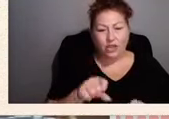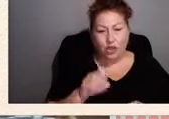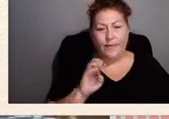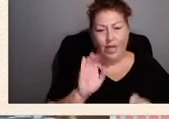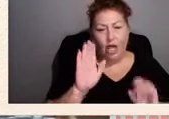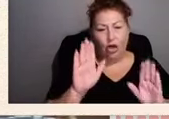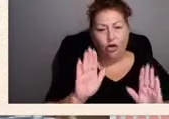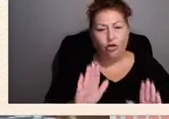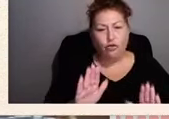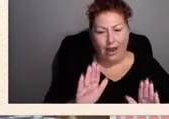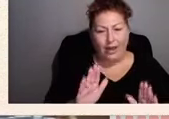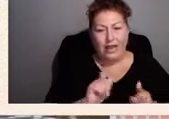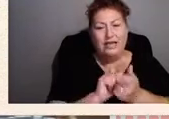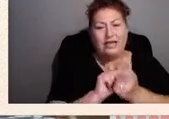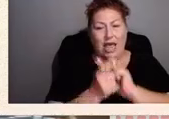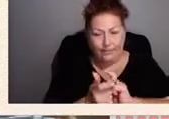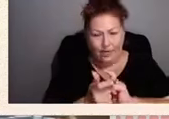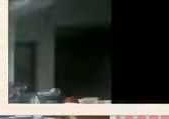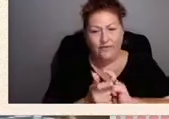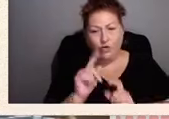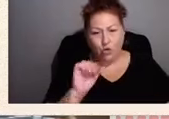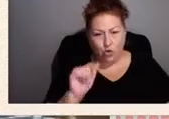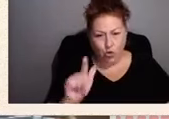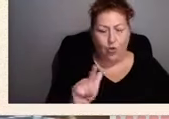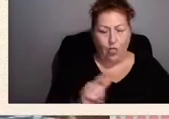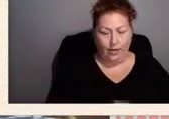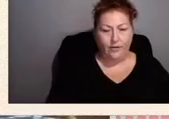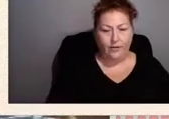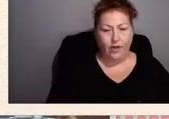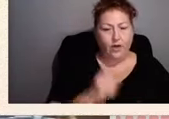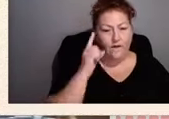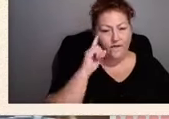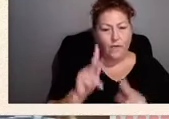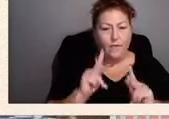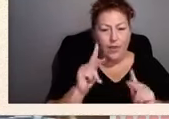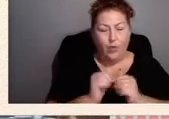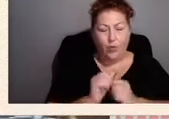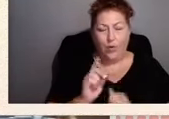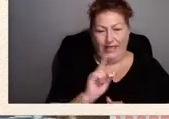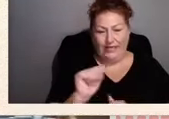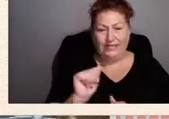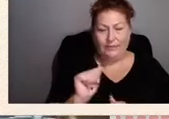adaptive tool for people with disabilities,